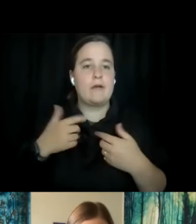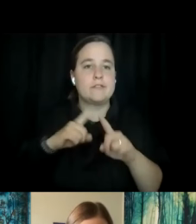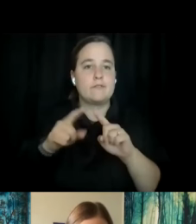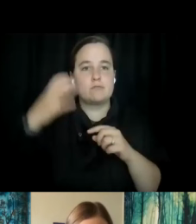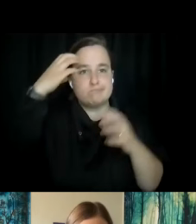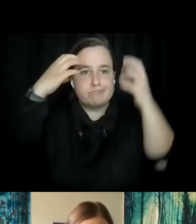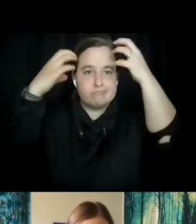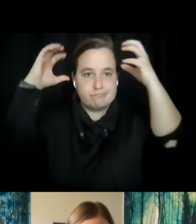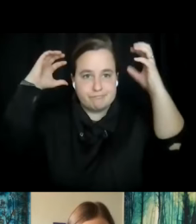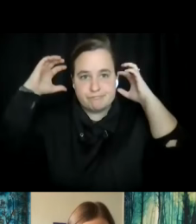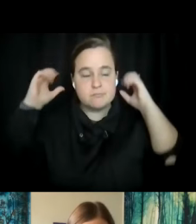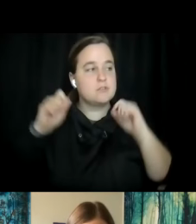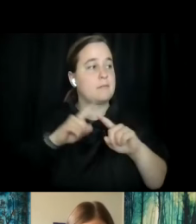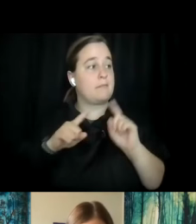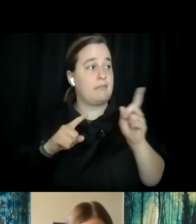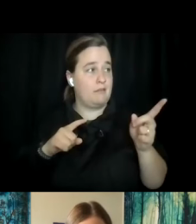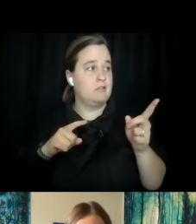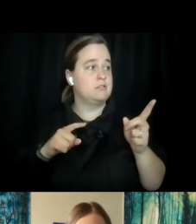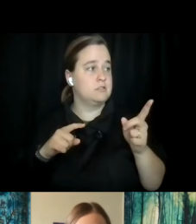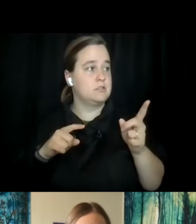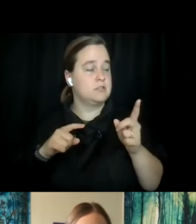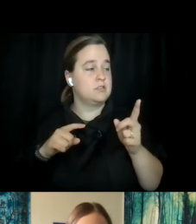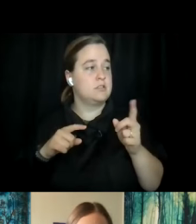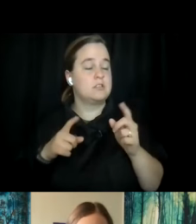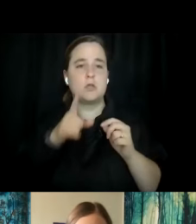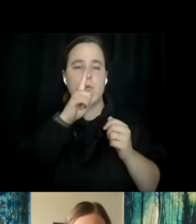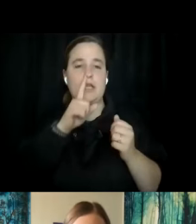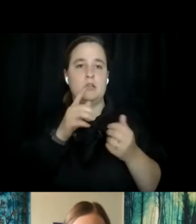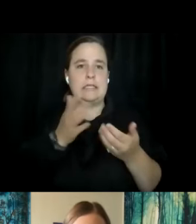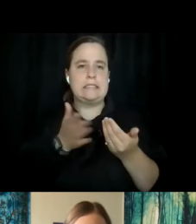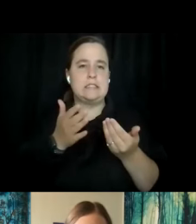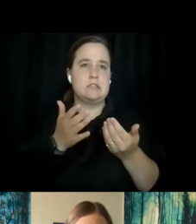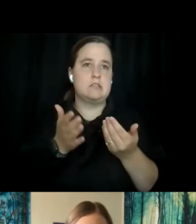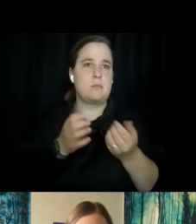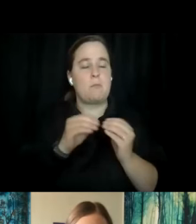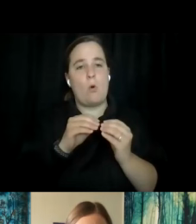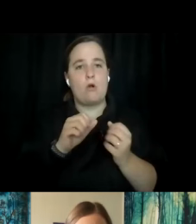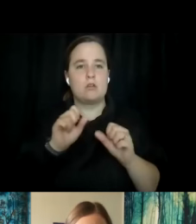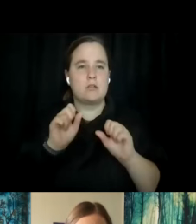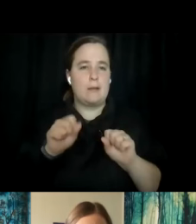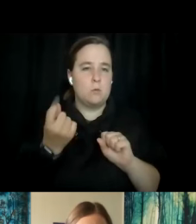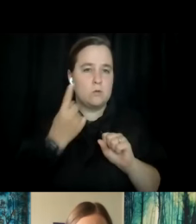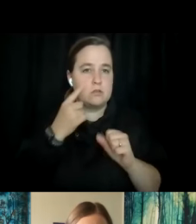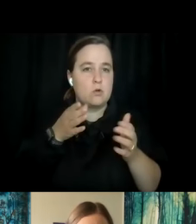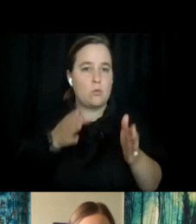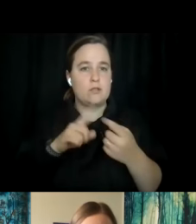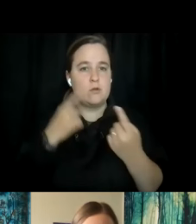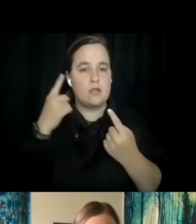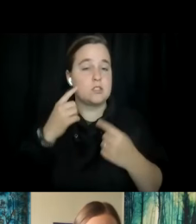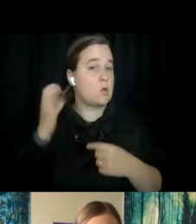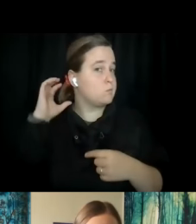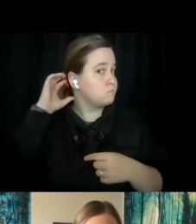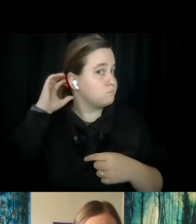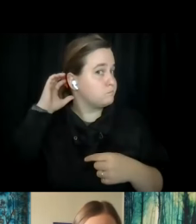in terms of this is I think a approachable way of thinking about it. So in the back of our brain,